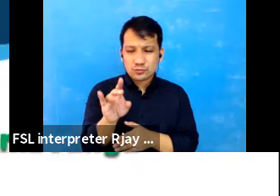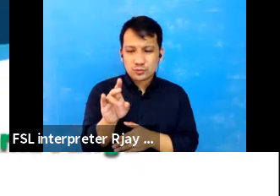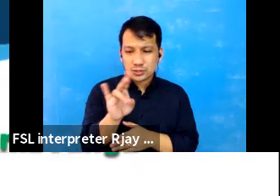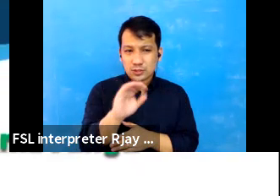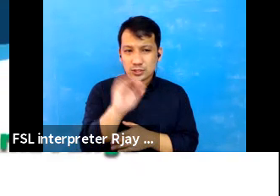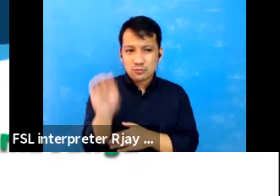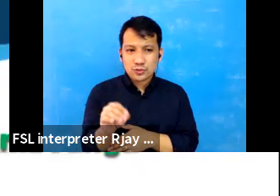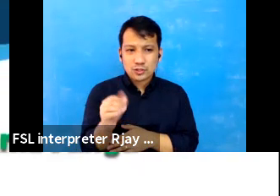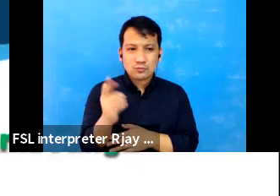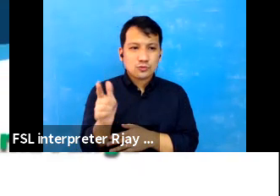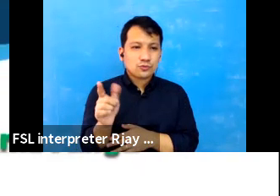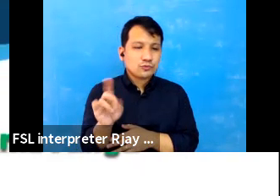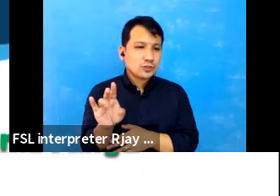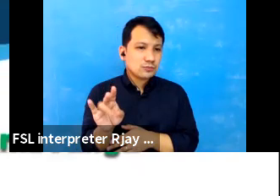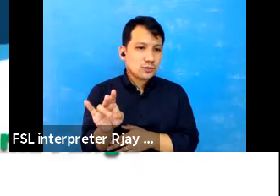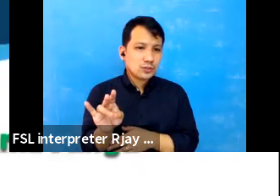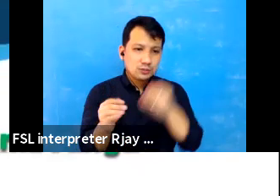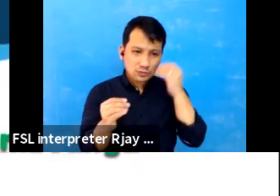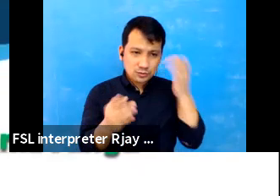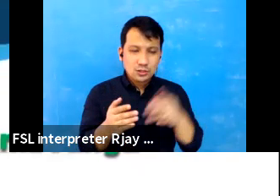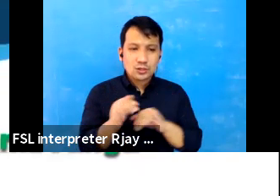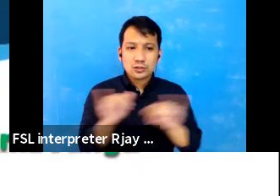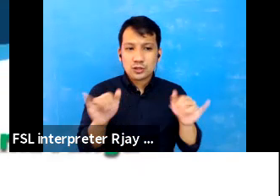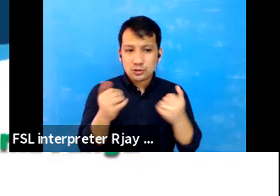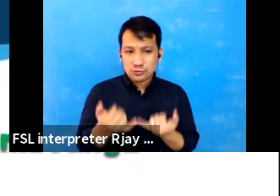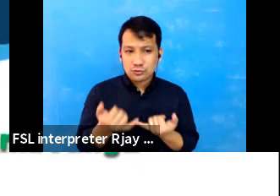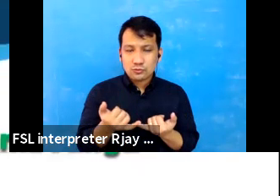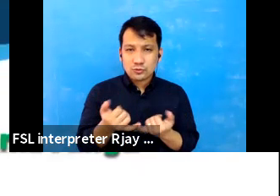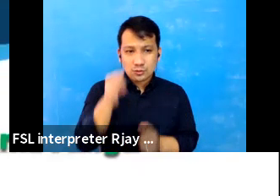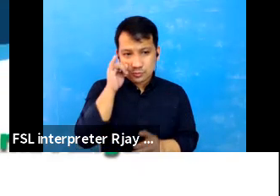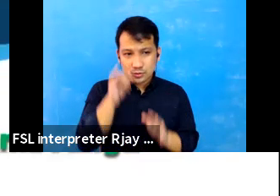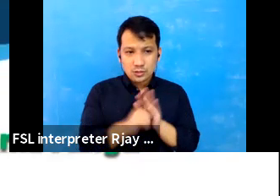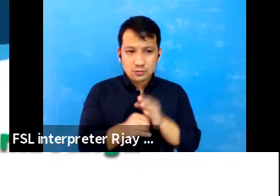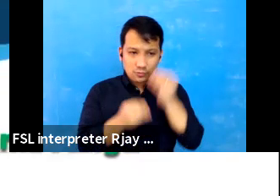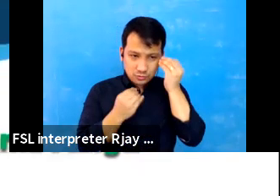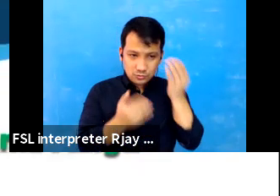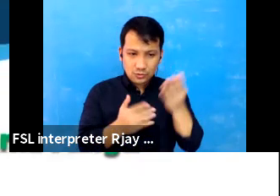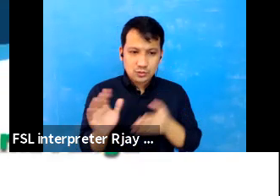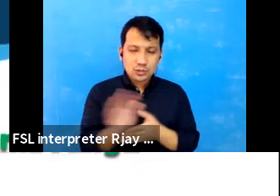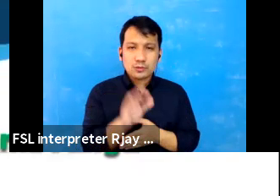12.79% in 2017. This year, we have identified